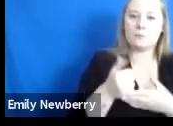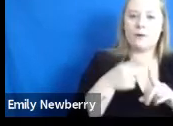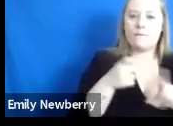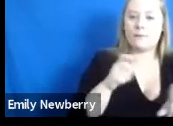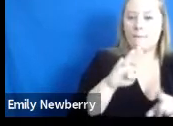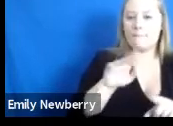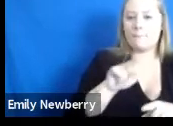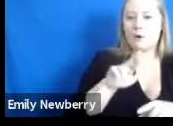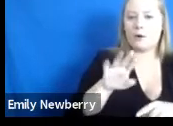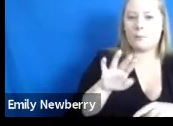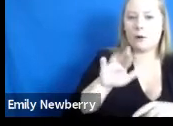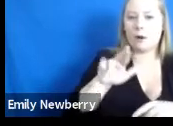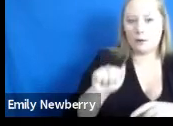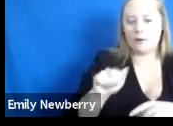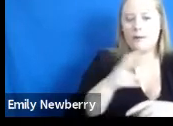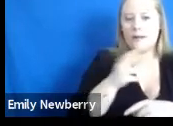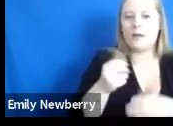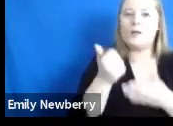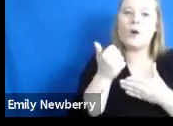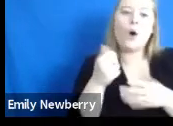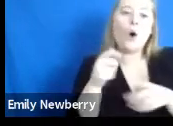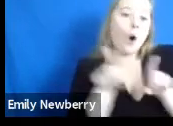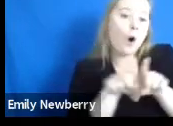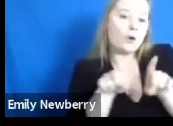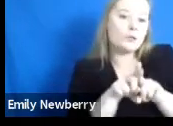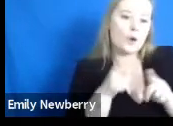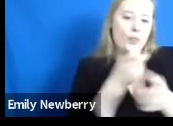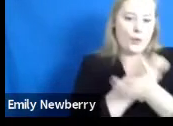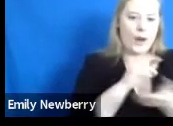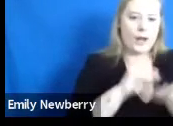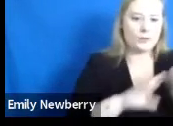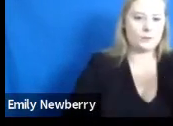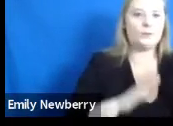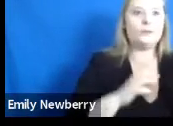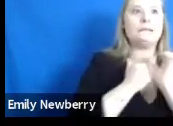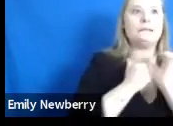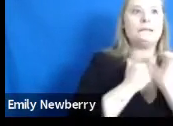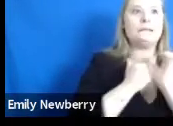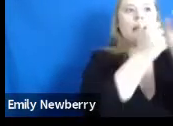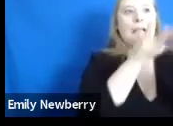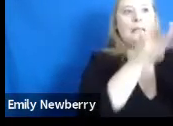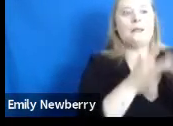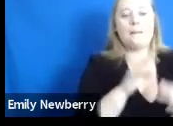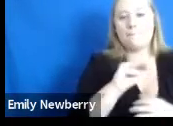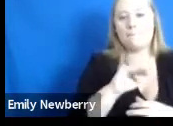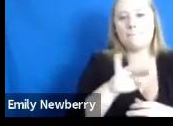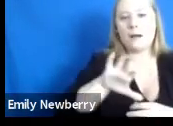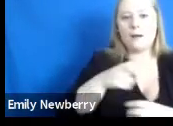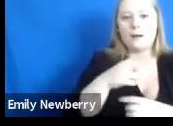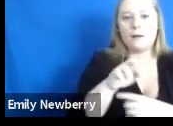and also the grad student who is continuing to work in this project, Michael Whiting,